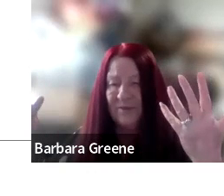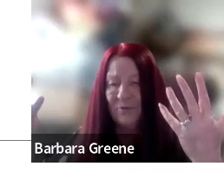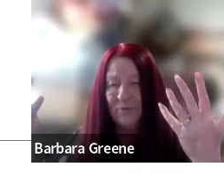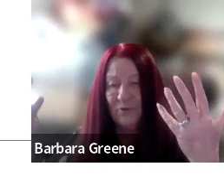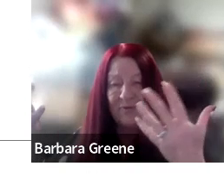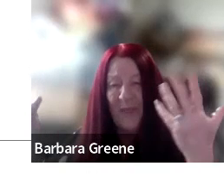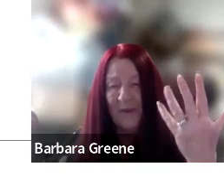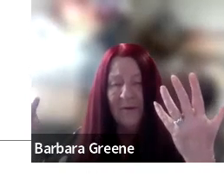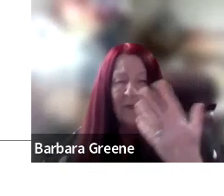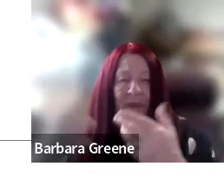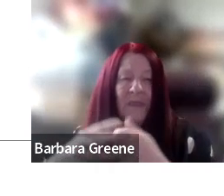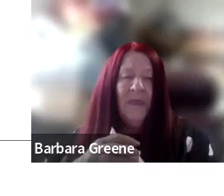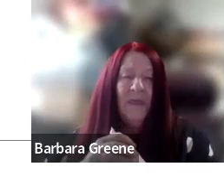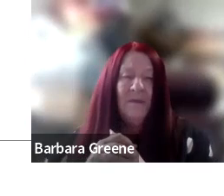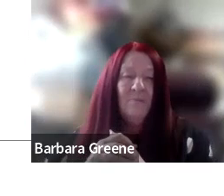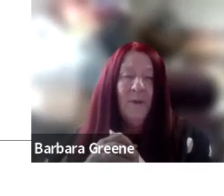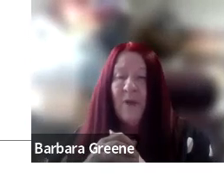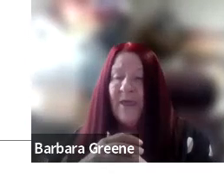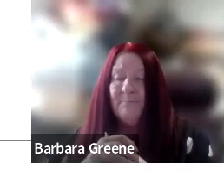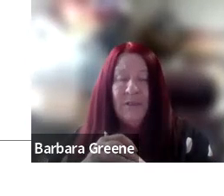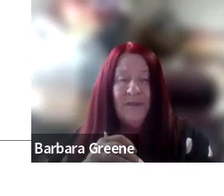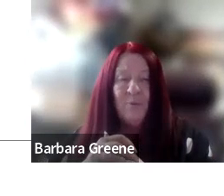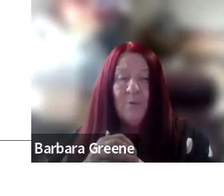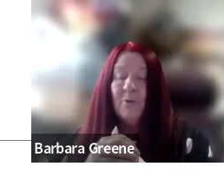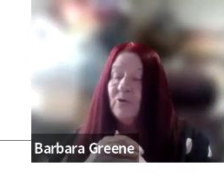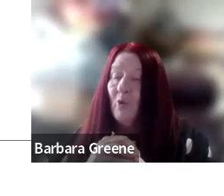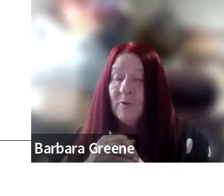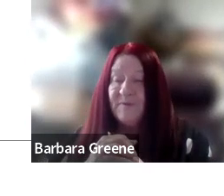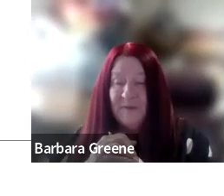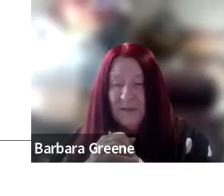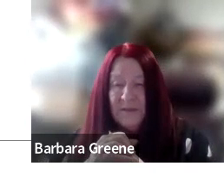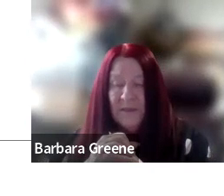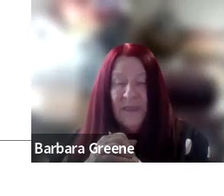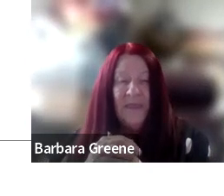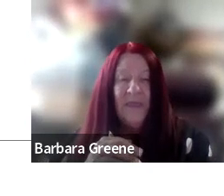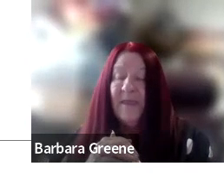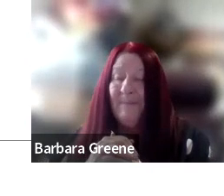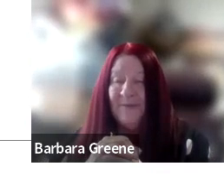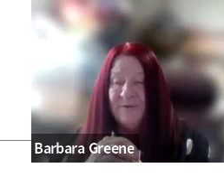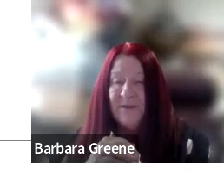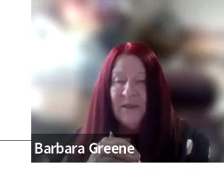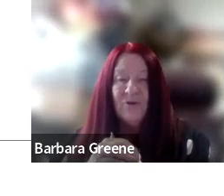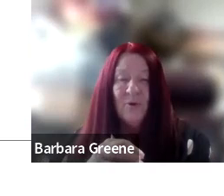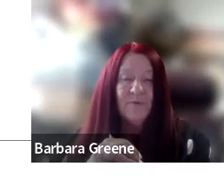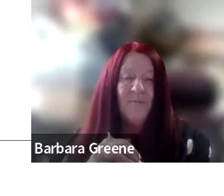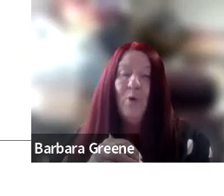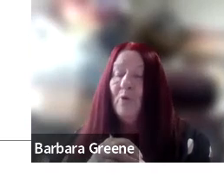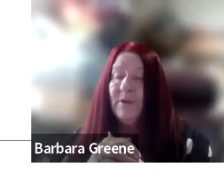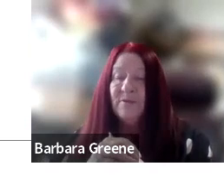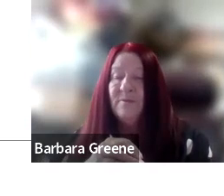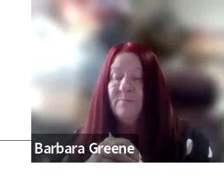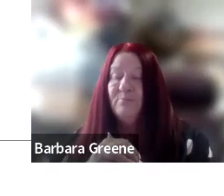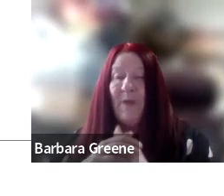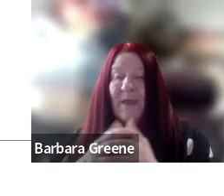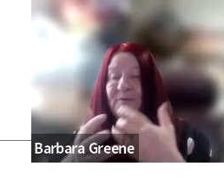of a sudden you're just there. We were at a place where we were toward the ceiling in capacity in terms of who